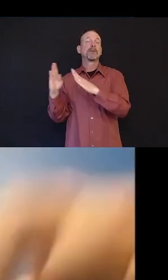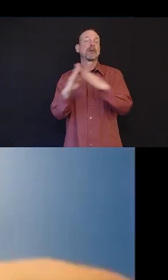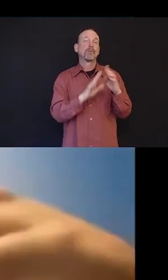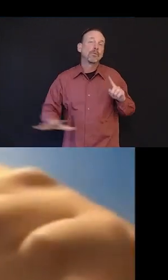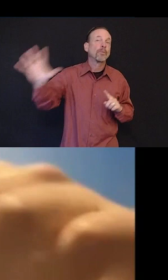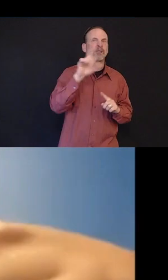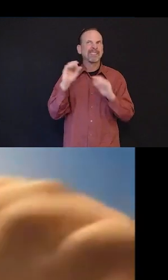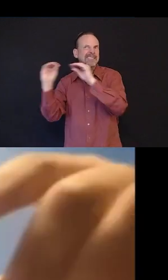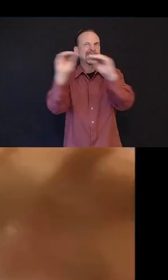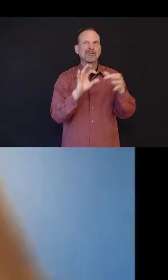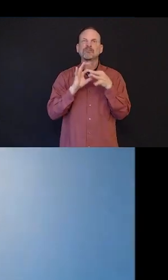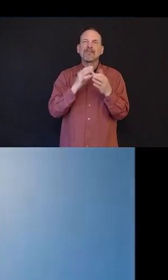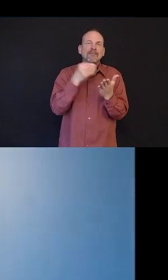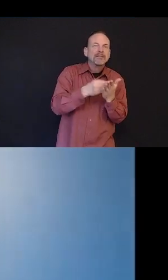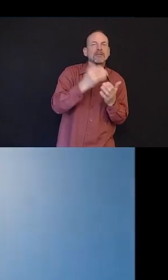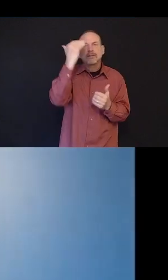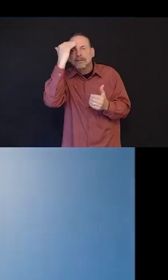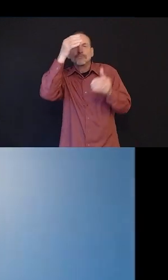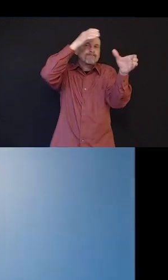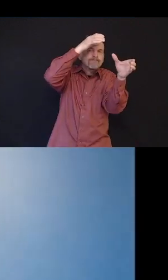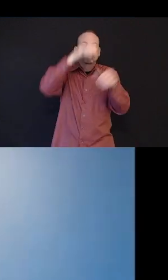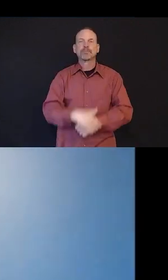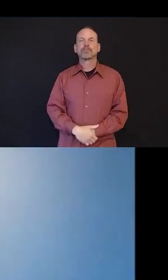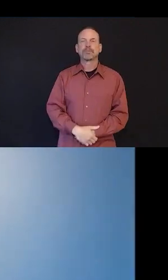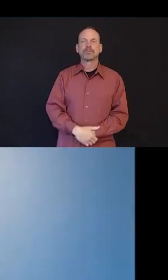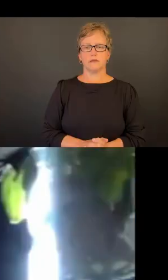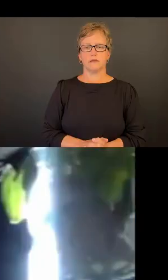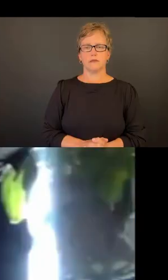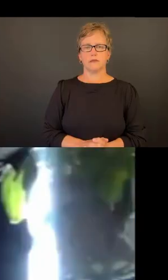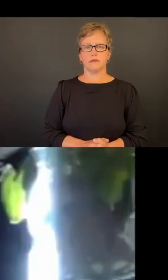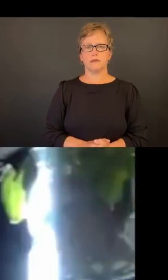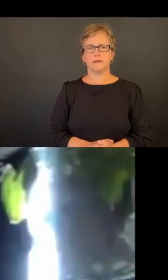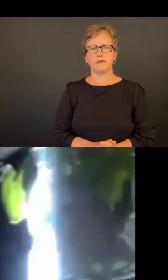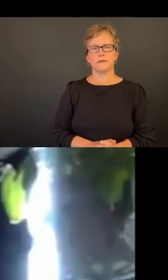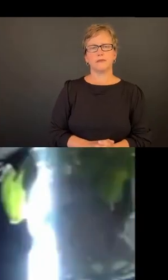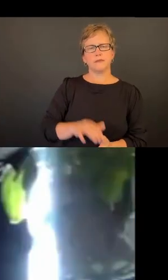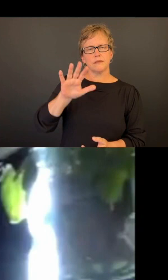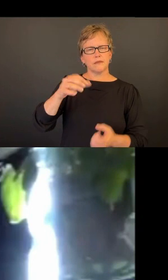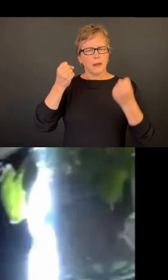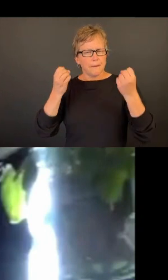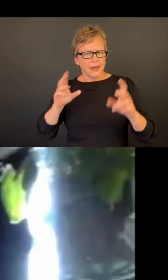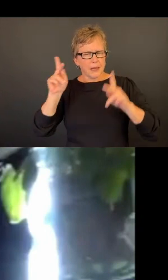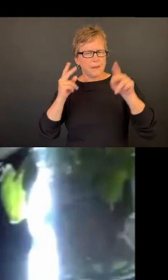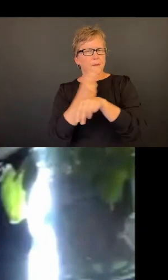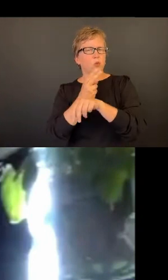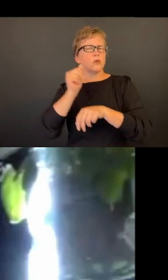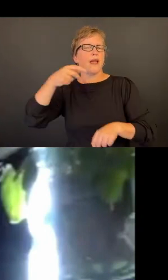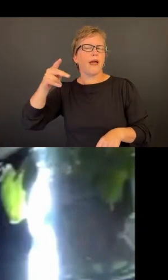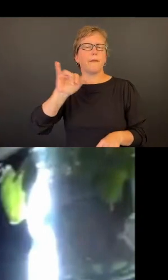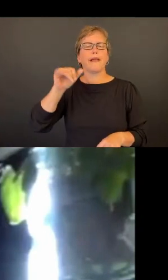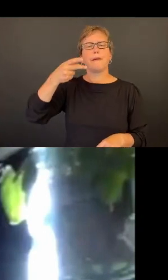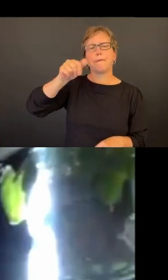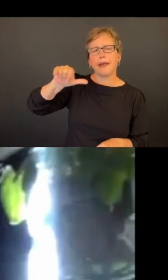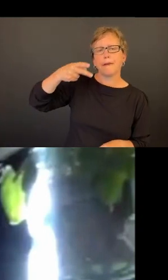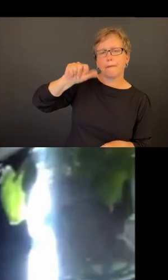more financial literacy, I think, as a whole for the disabled community. Being able to transfer money from